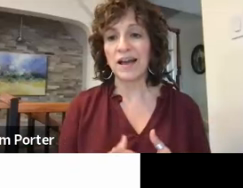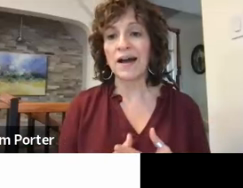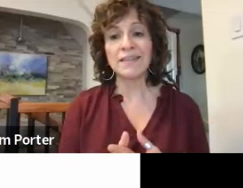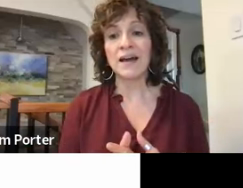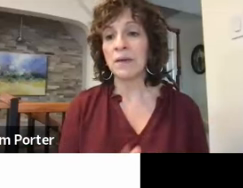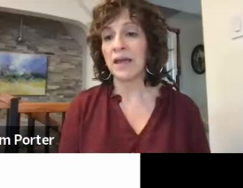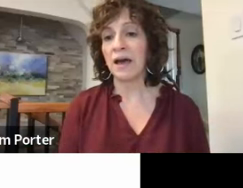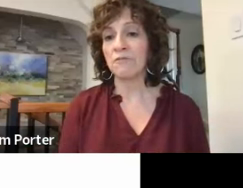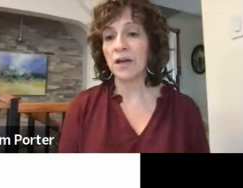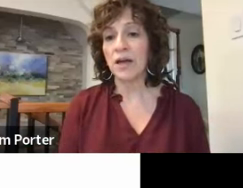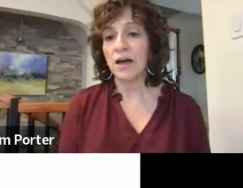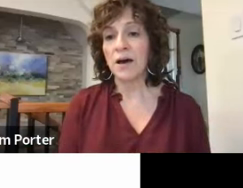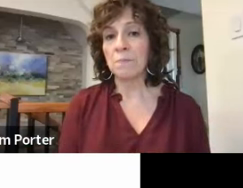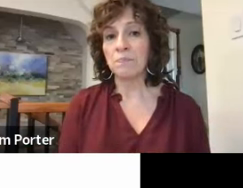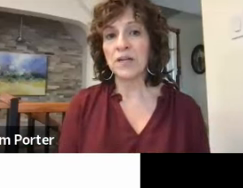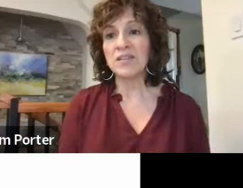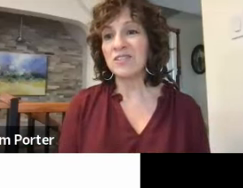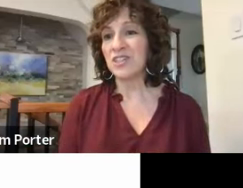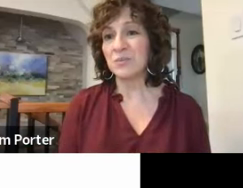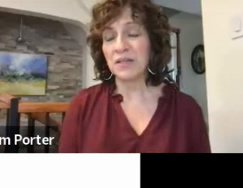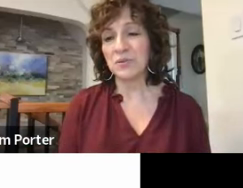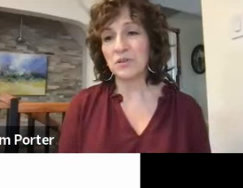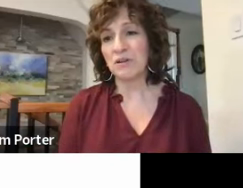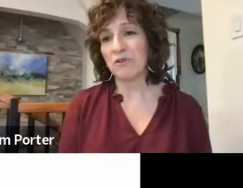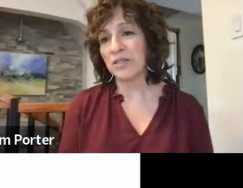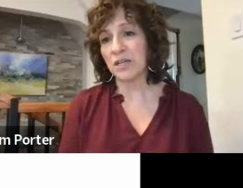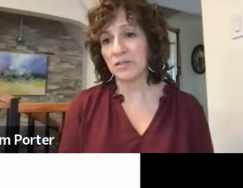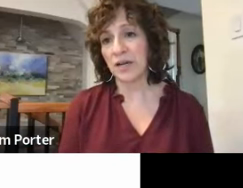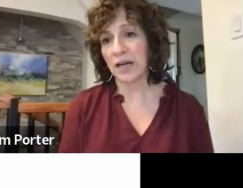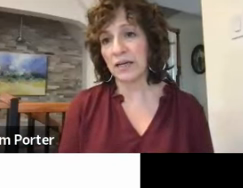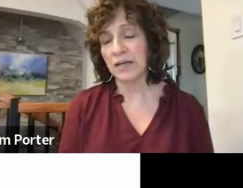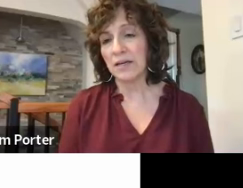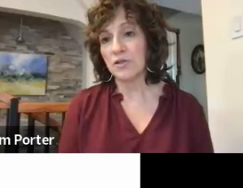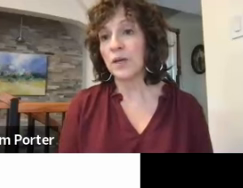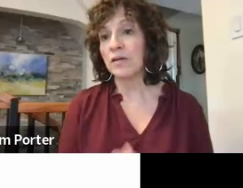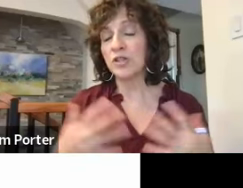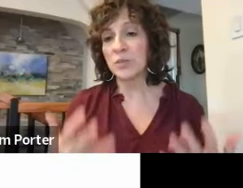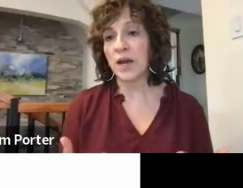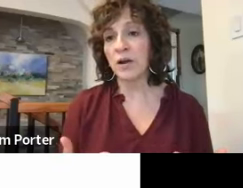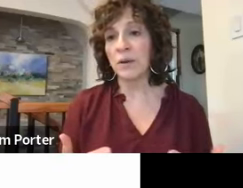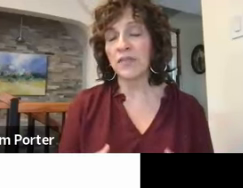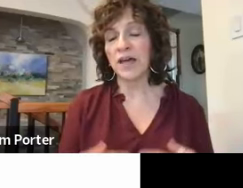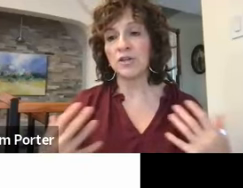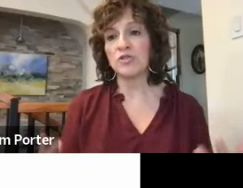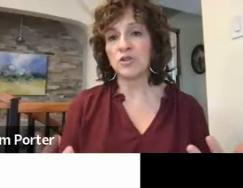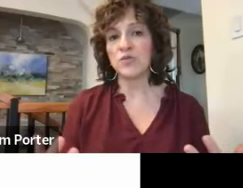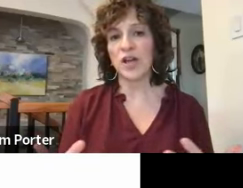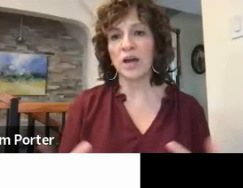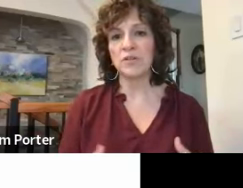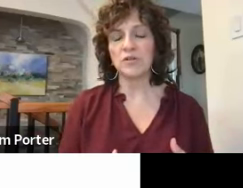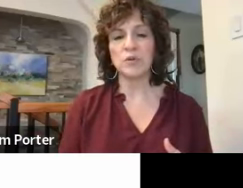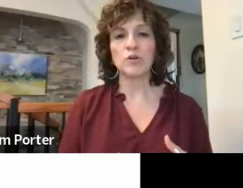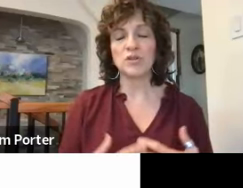and say, like, I think I may have been a little judgmental with my friend yesterday. So being transparent about that and using